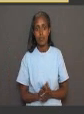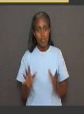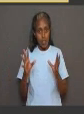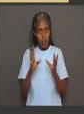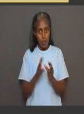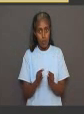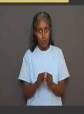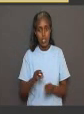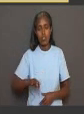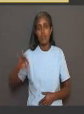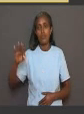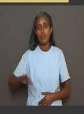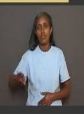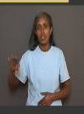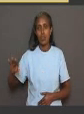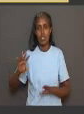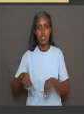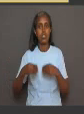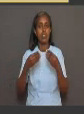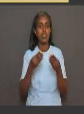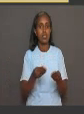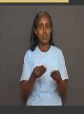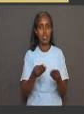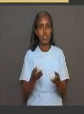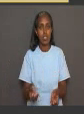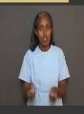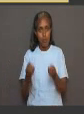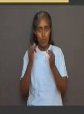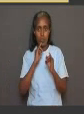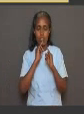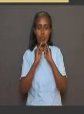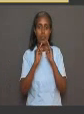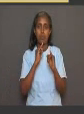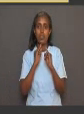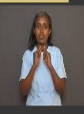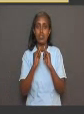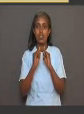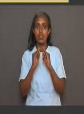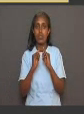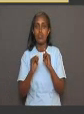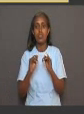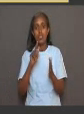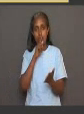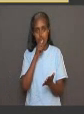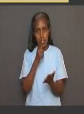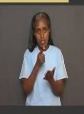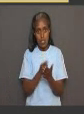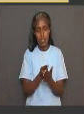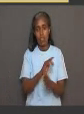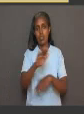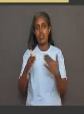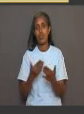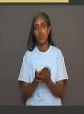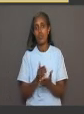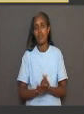Cumulative frequency gives us more information on the data as a whole.